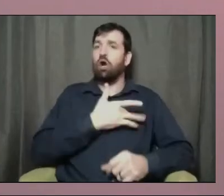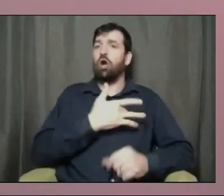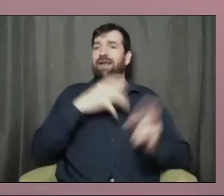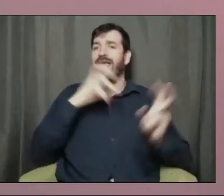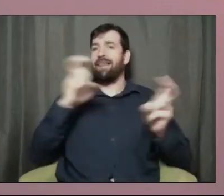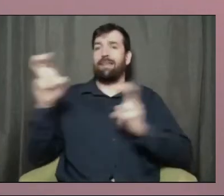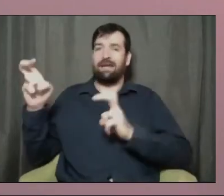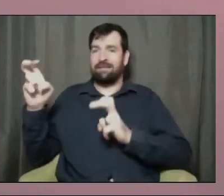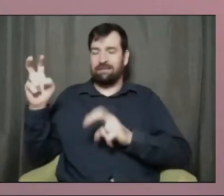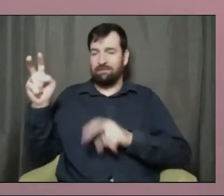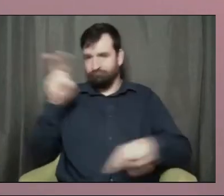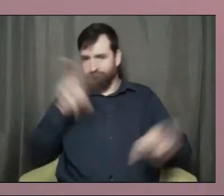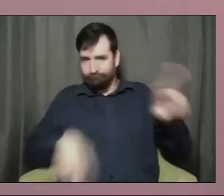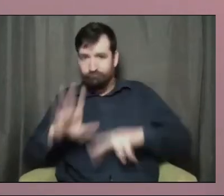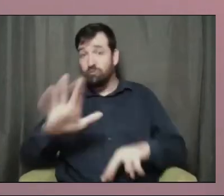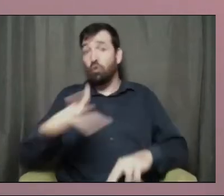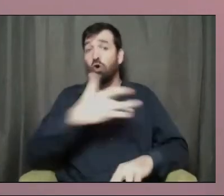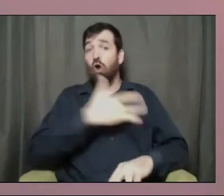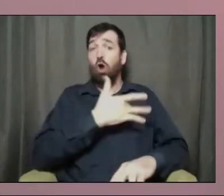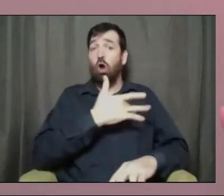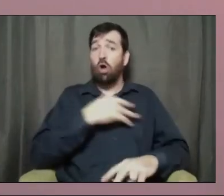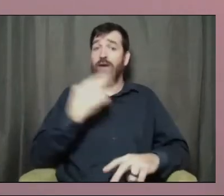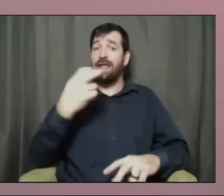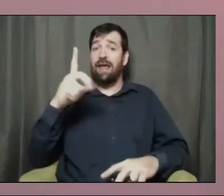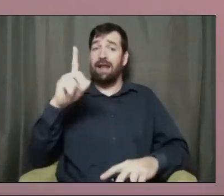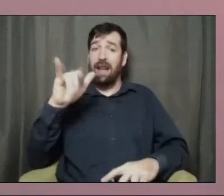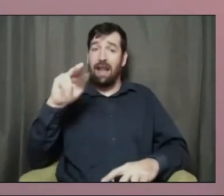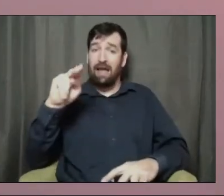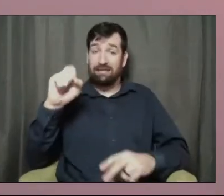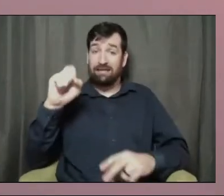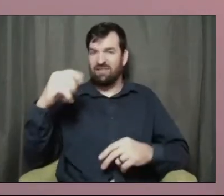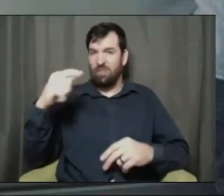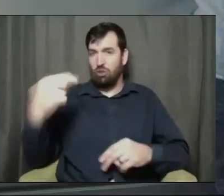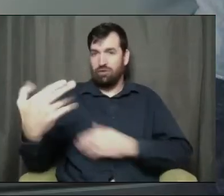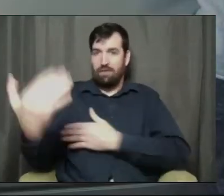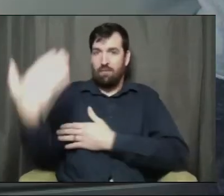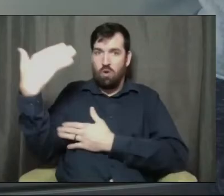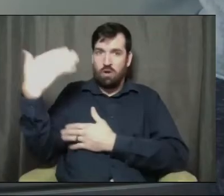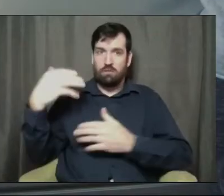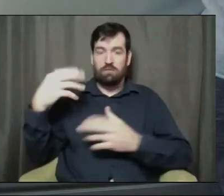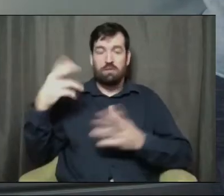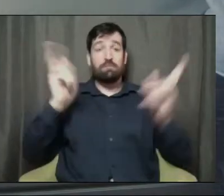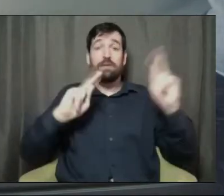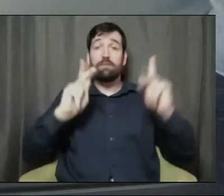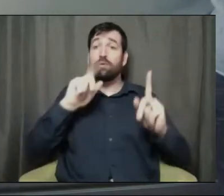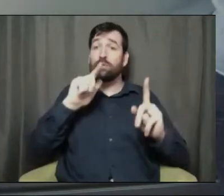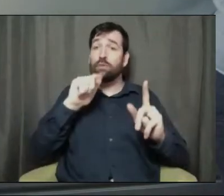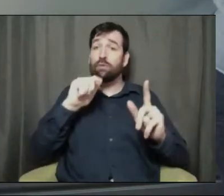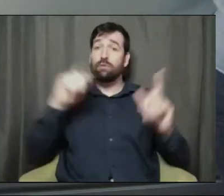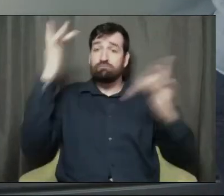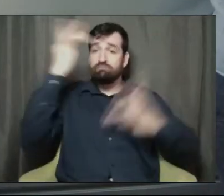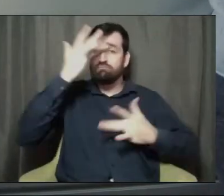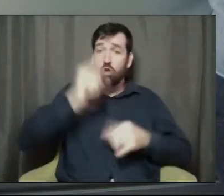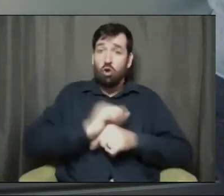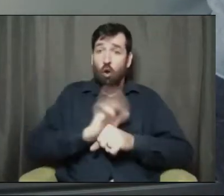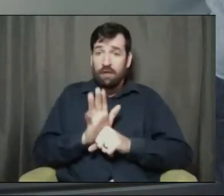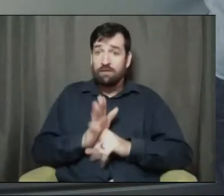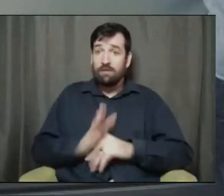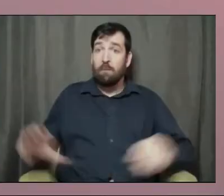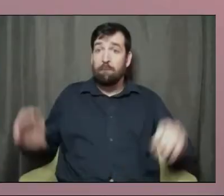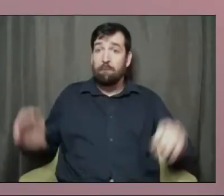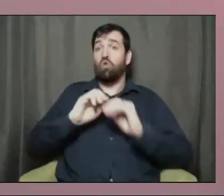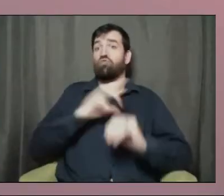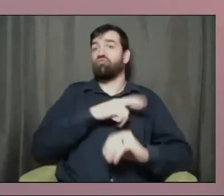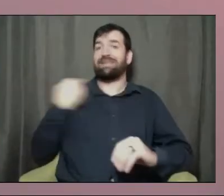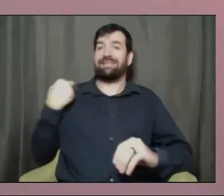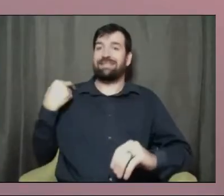look at your heart headlines for this Thursday morning, listen to this one. People who get COVID face a higher risk of 20